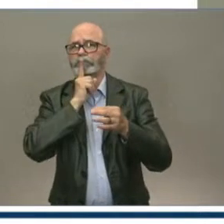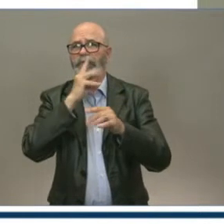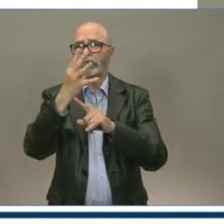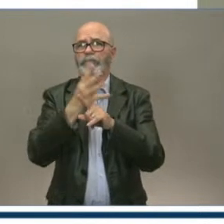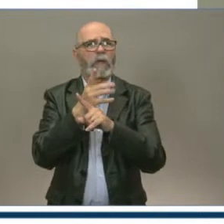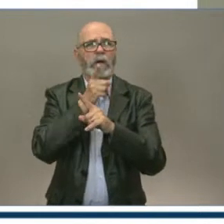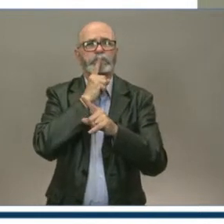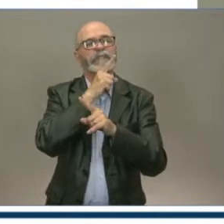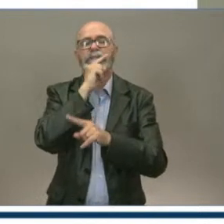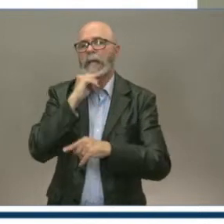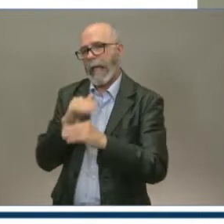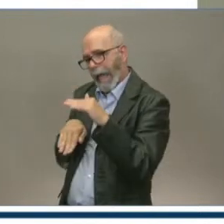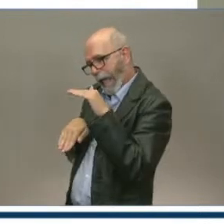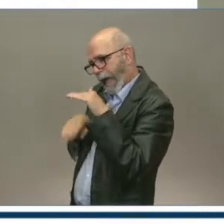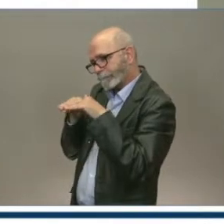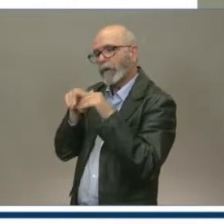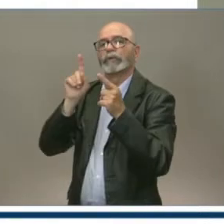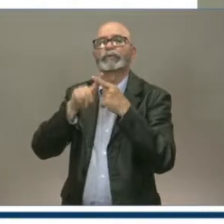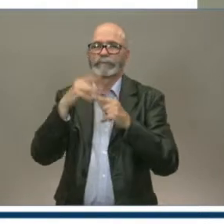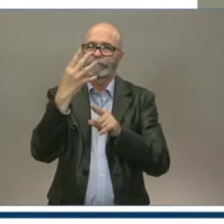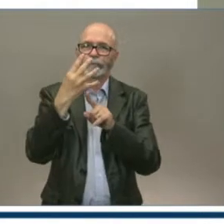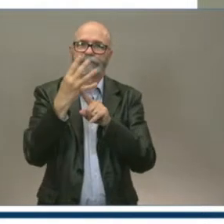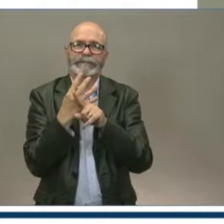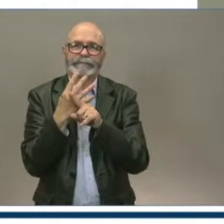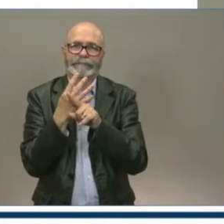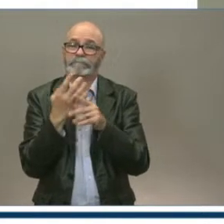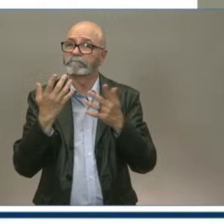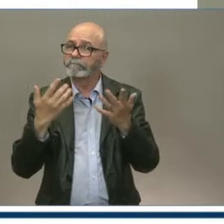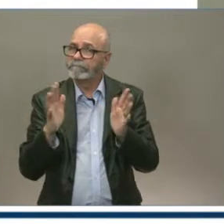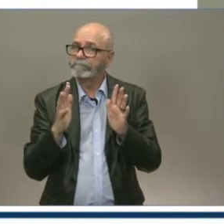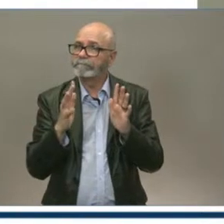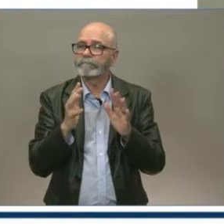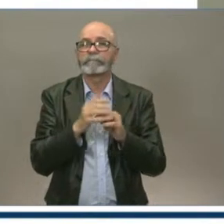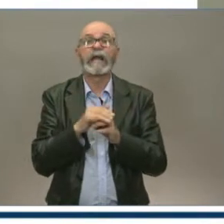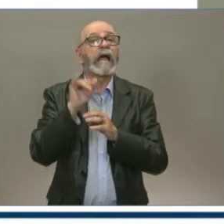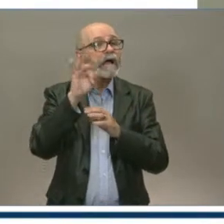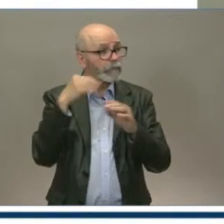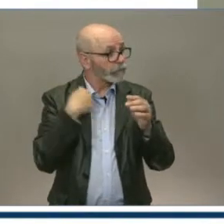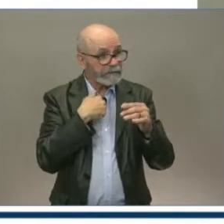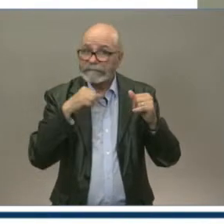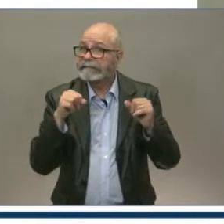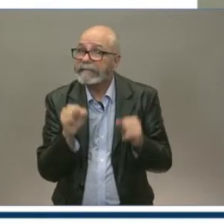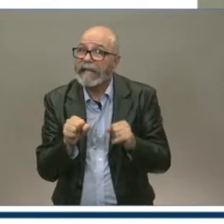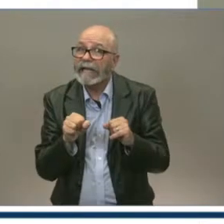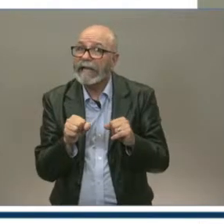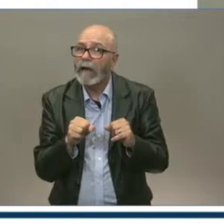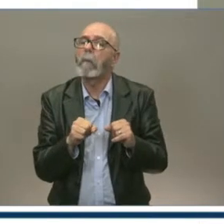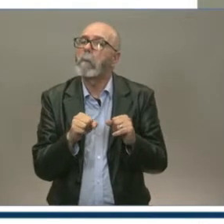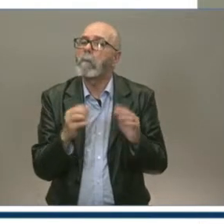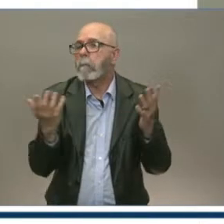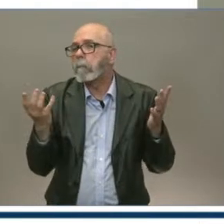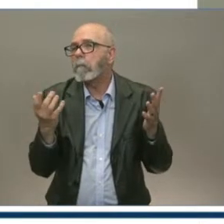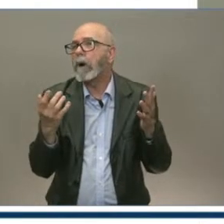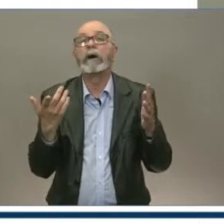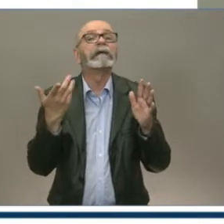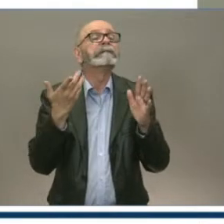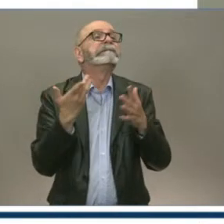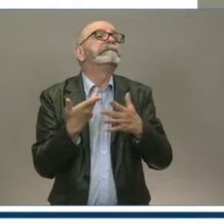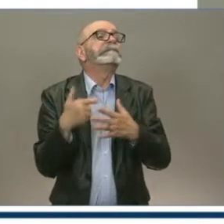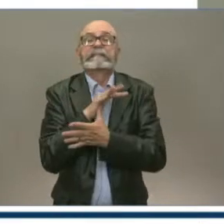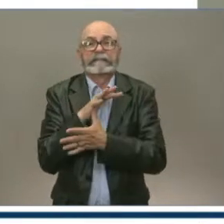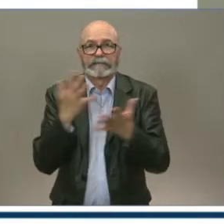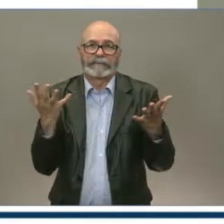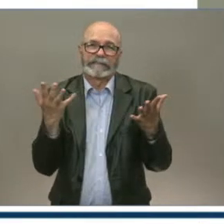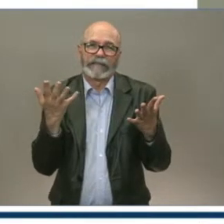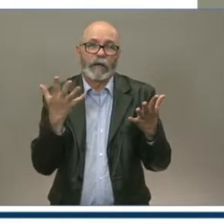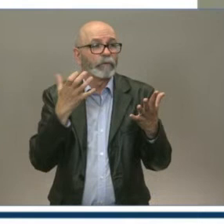us moving people up. If we're able to do that, what our first priority is still first dose fast for everybody,